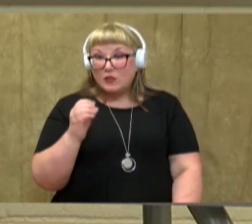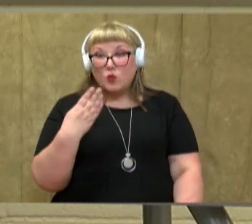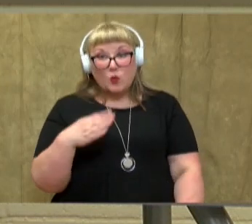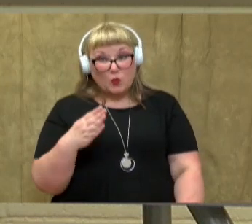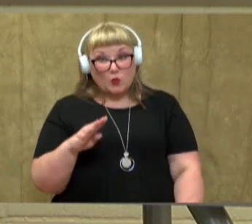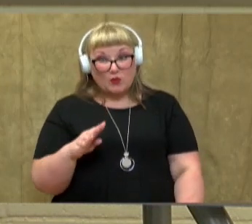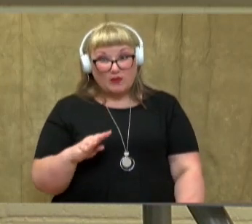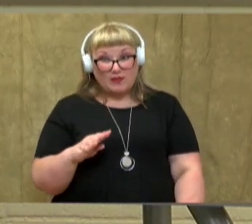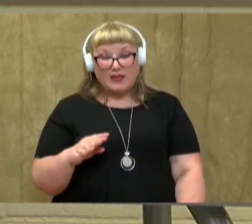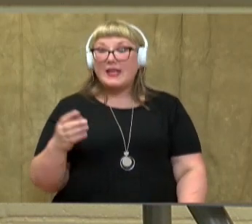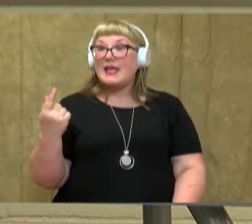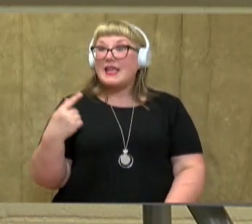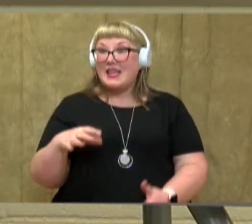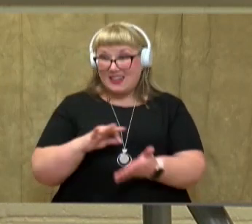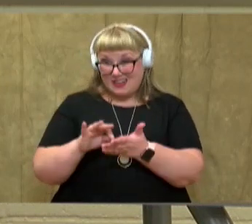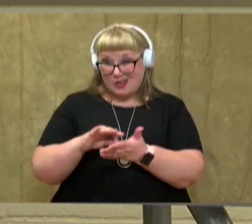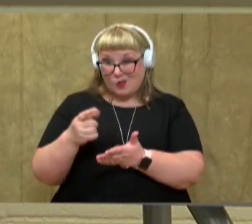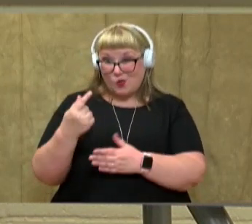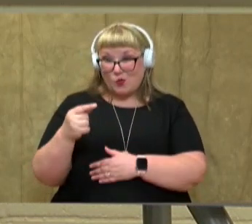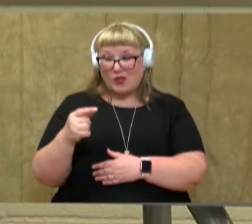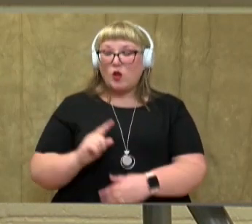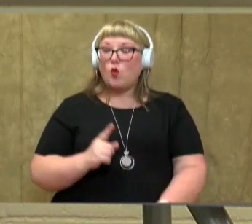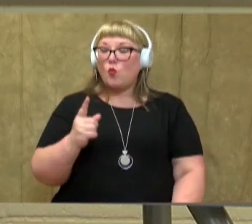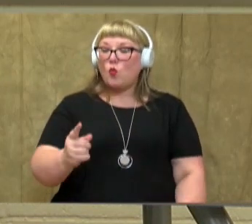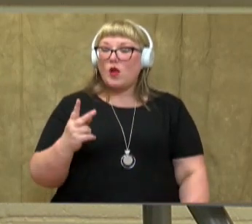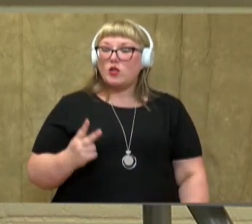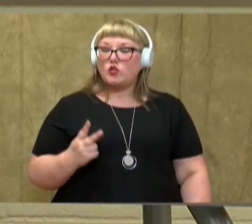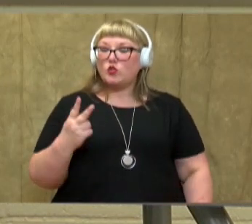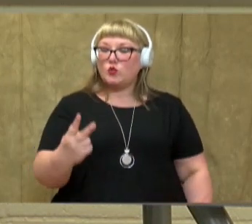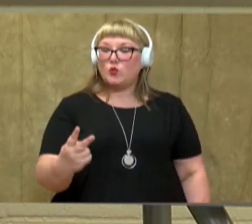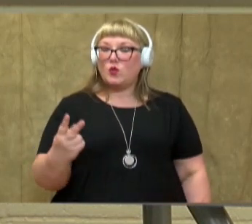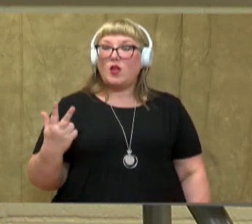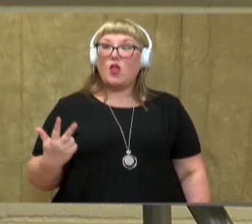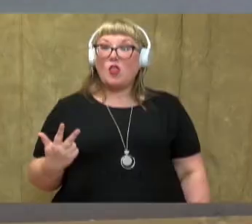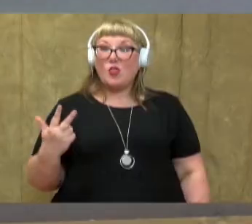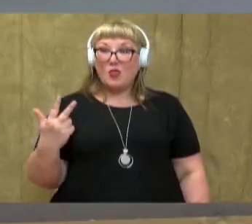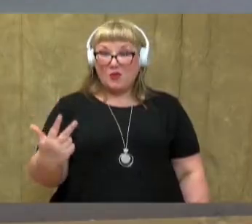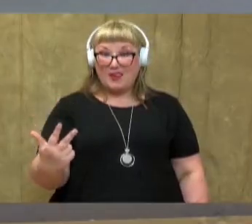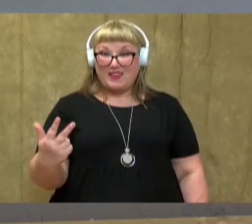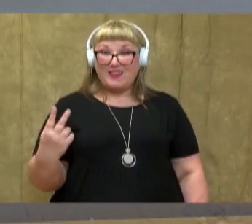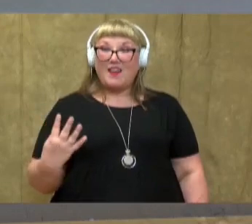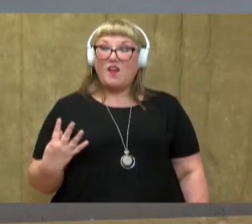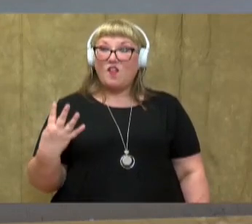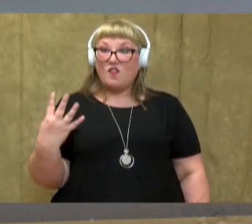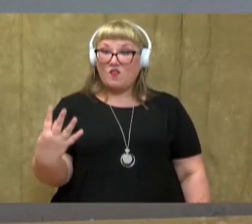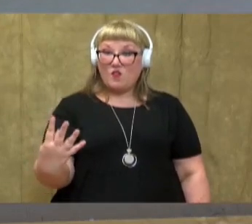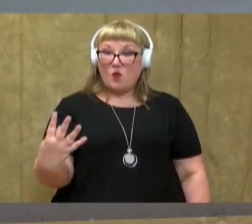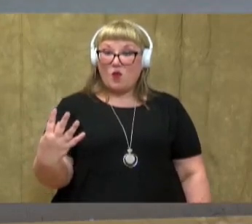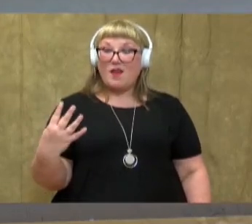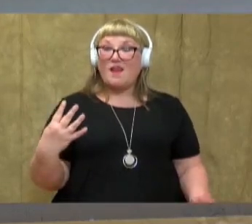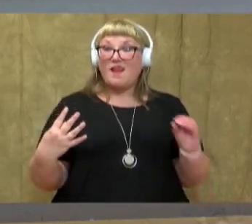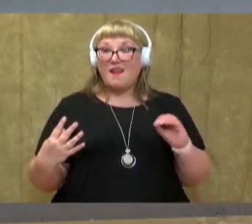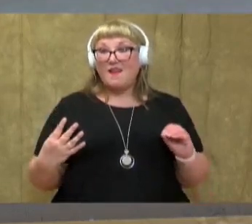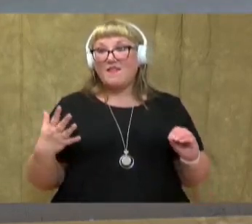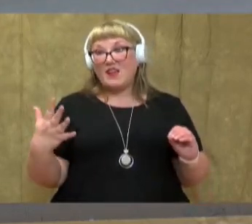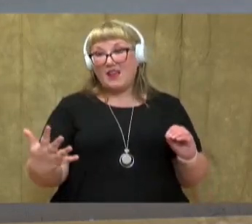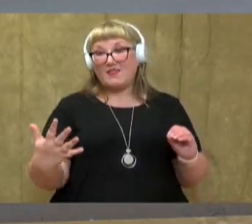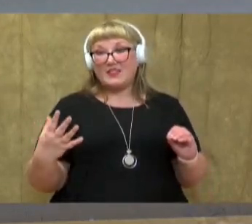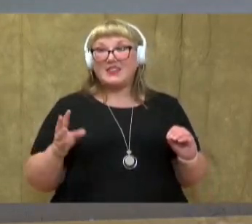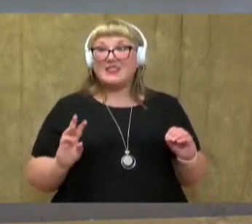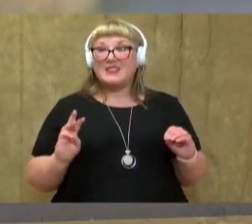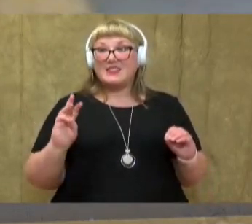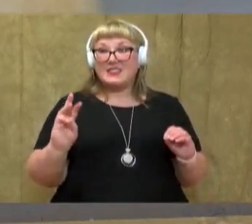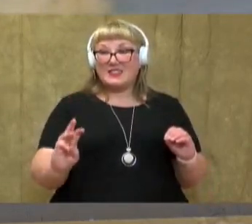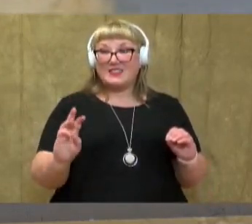blue. Let's count the green. 1, 2, 3, 4,